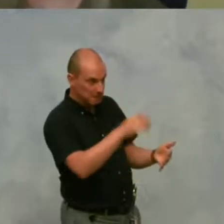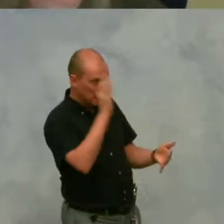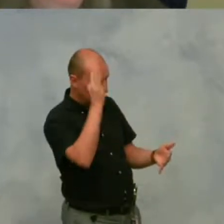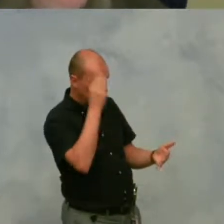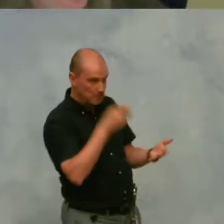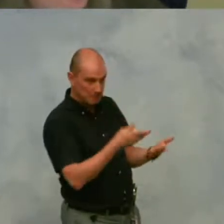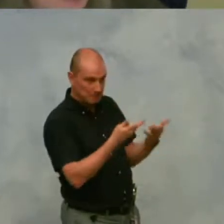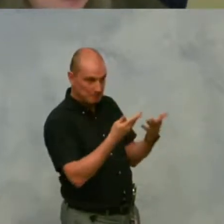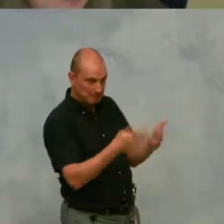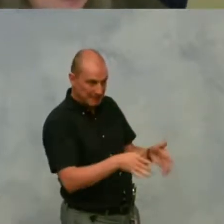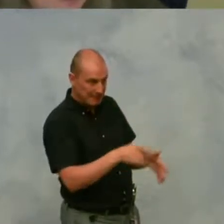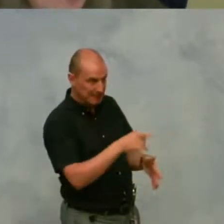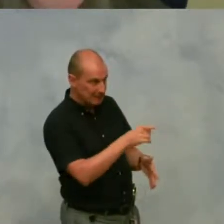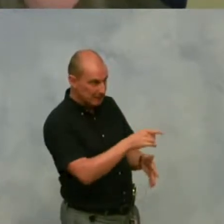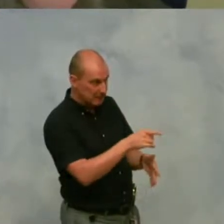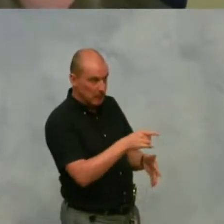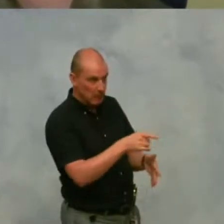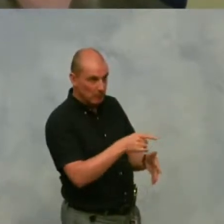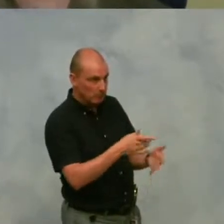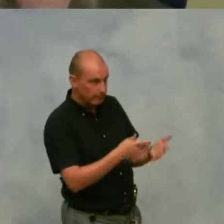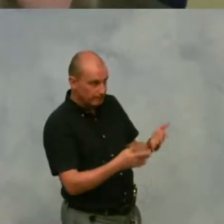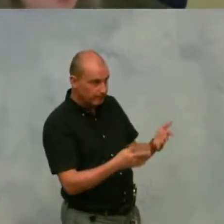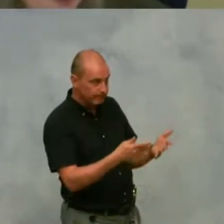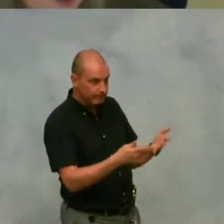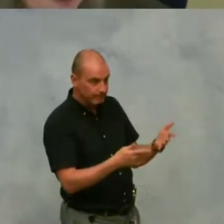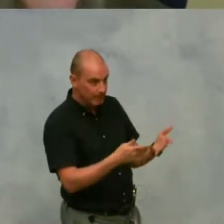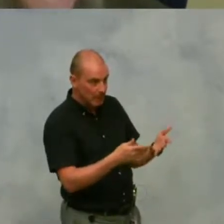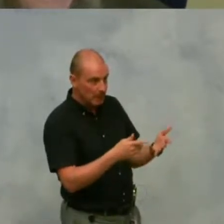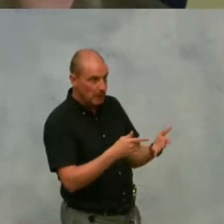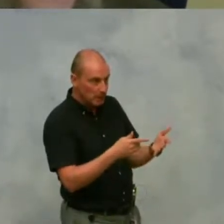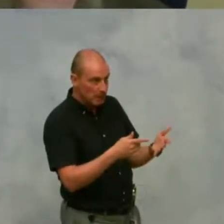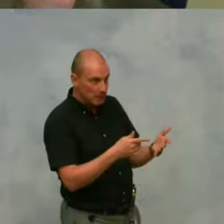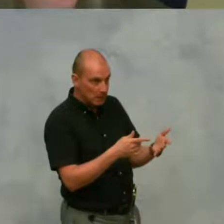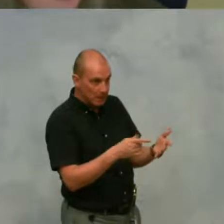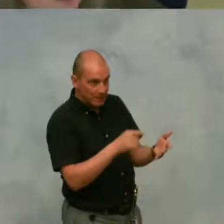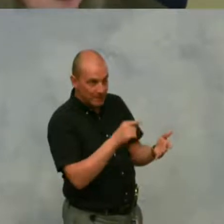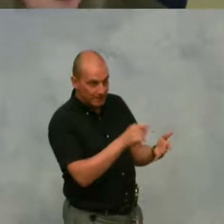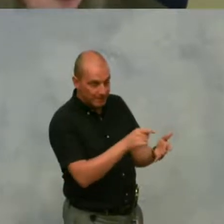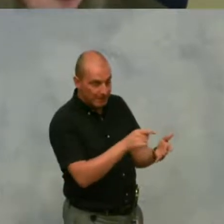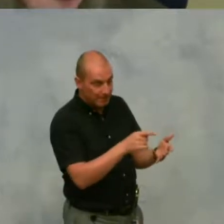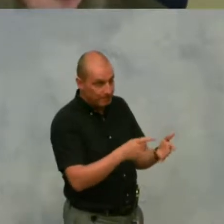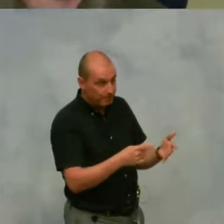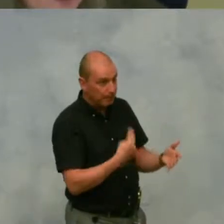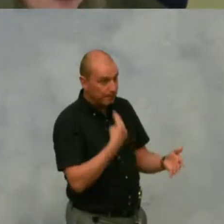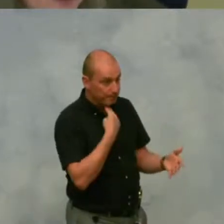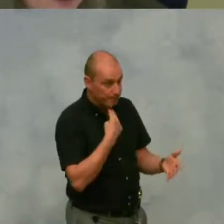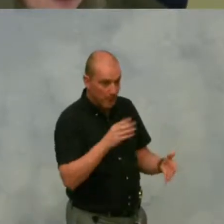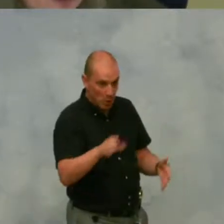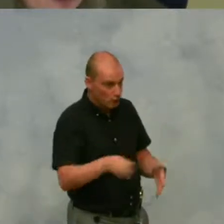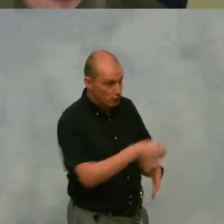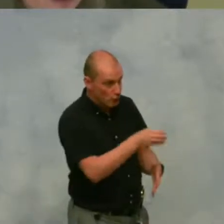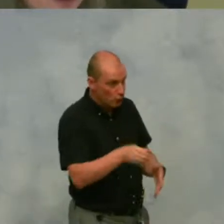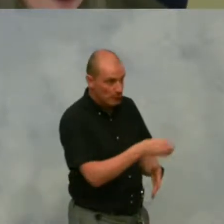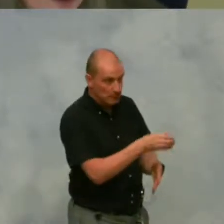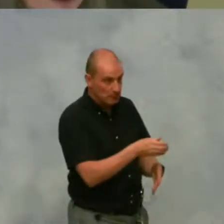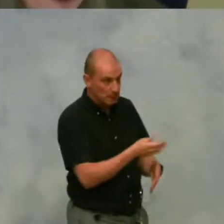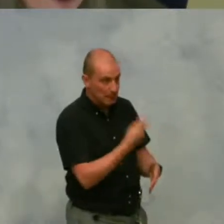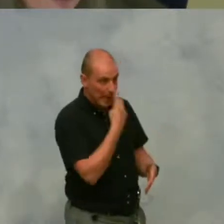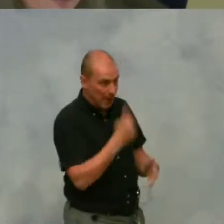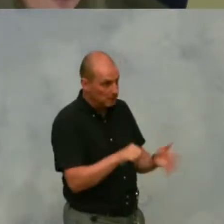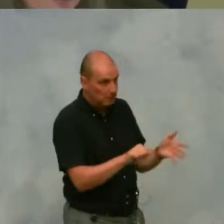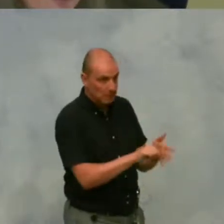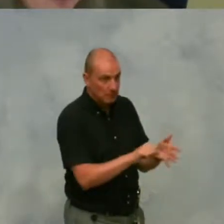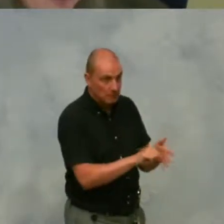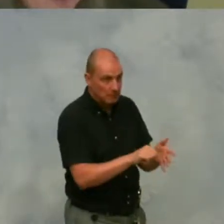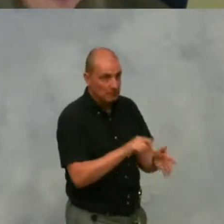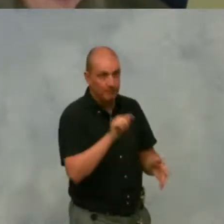years. There are key areas where we've struggled to recruit, and in fact, across Scotland, quite a lot of different organisations are